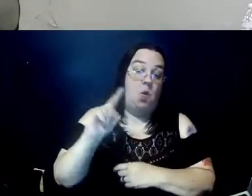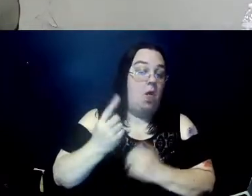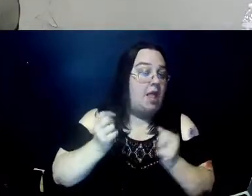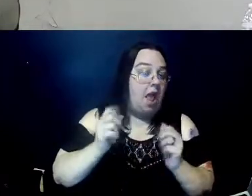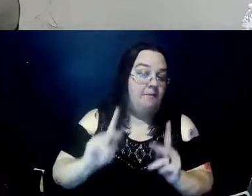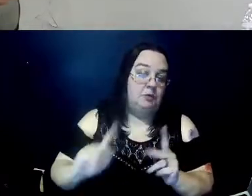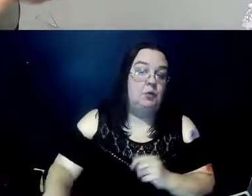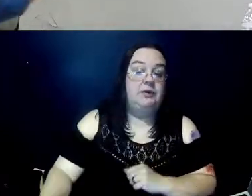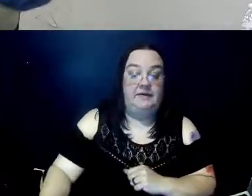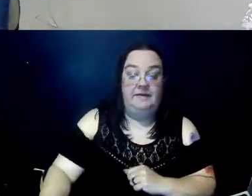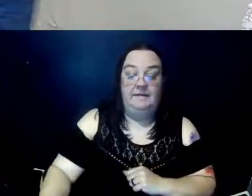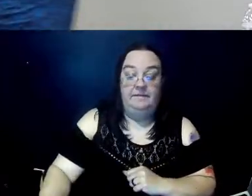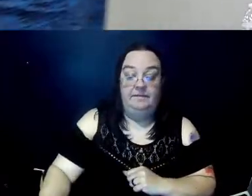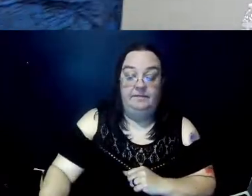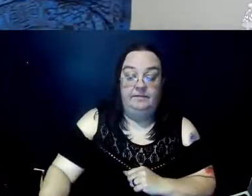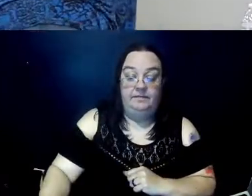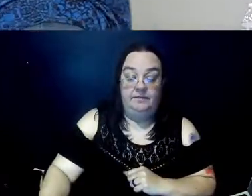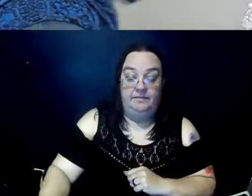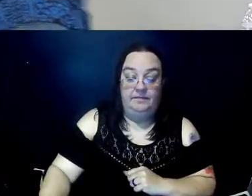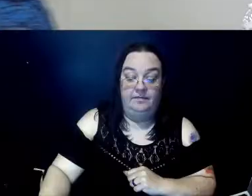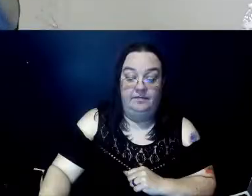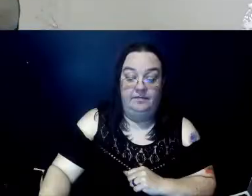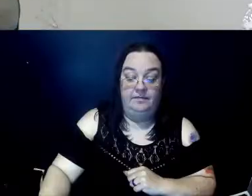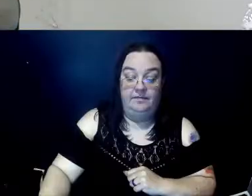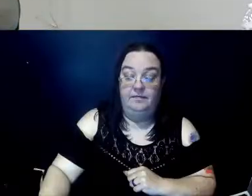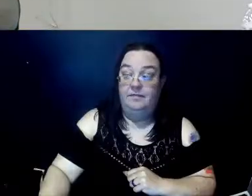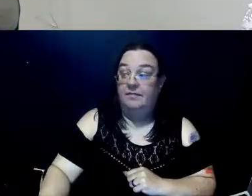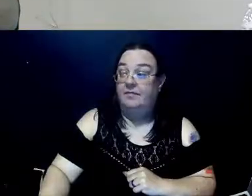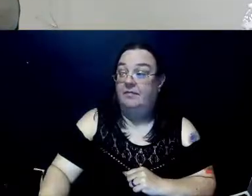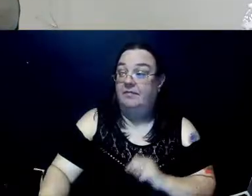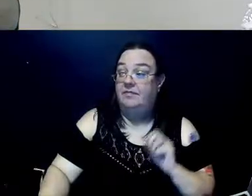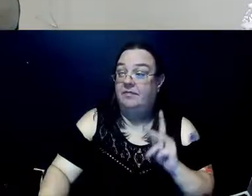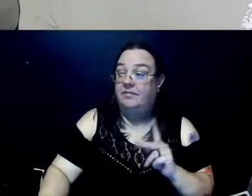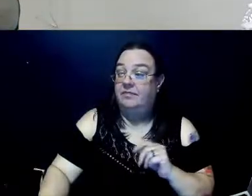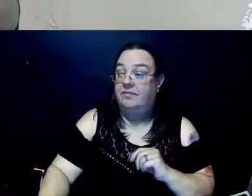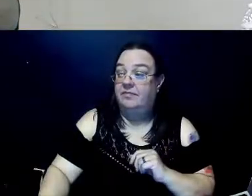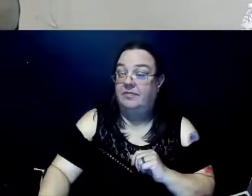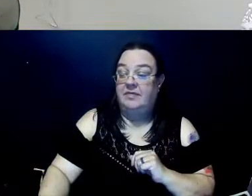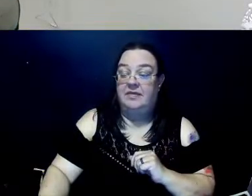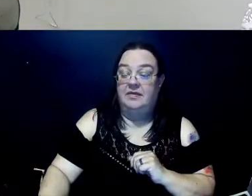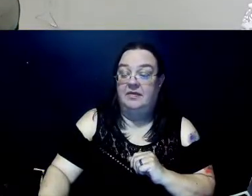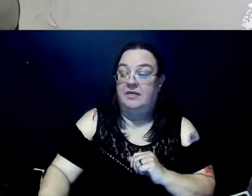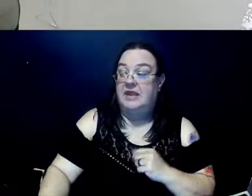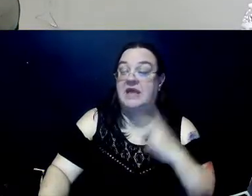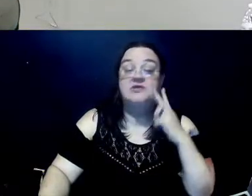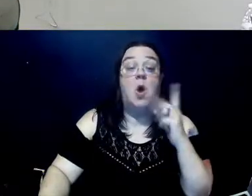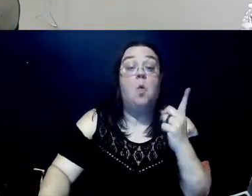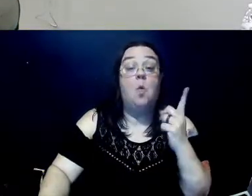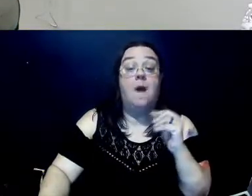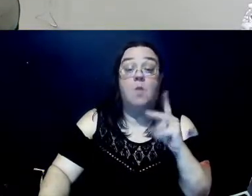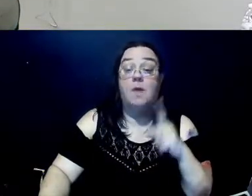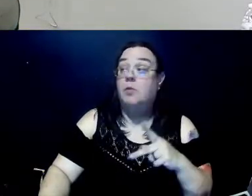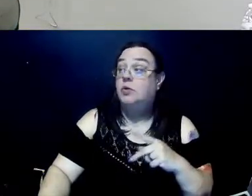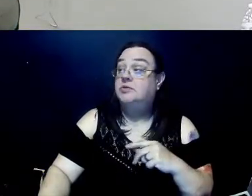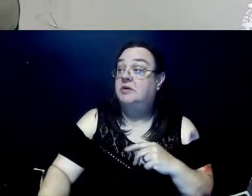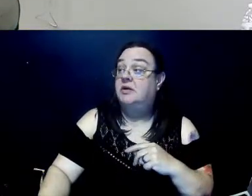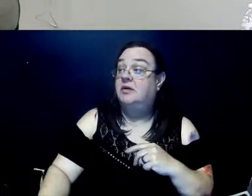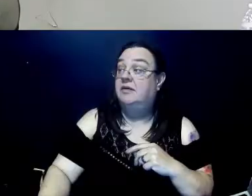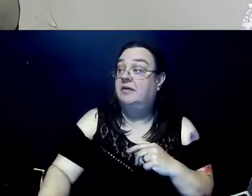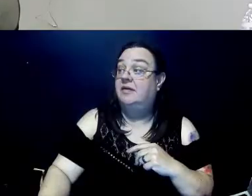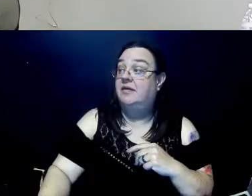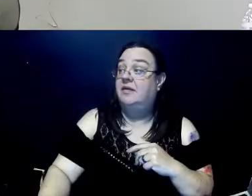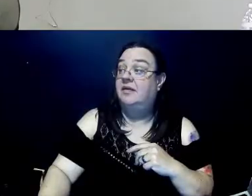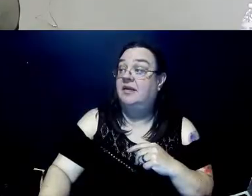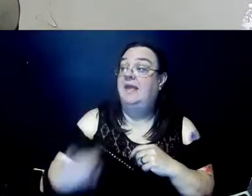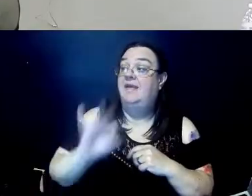it. Thank you for that, Ms. Nell. Okay, I saw one more person. If anyone else plans to speak,